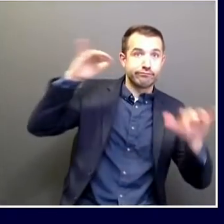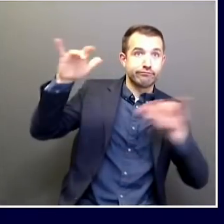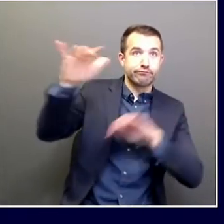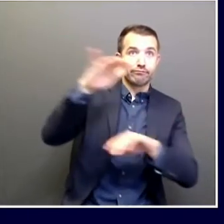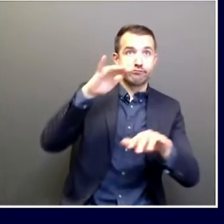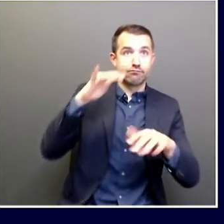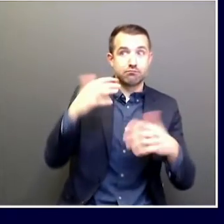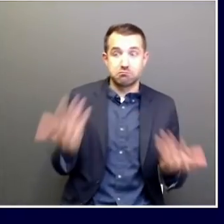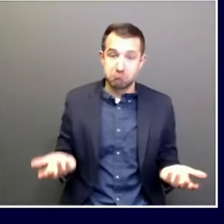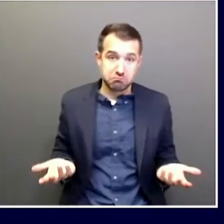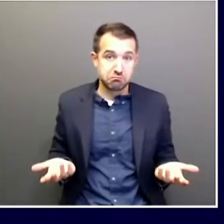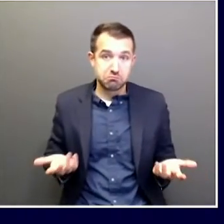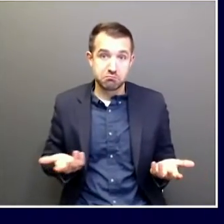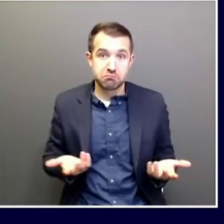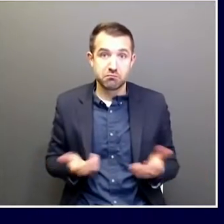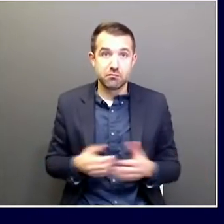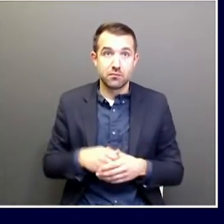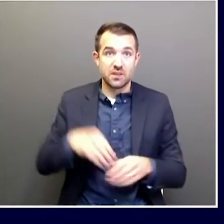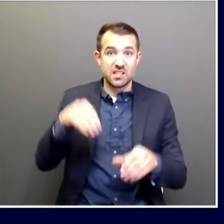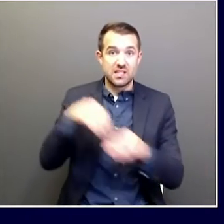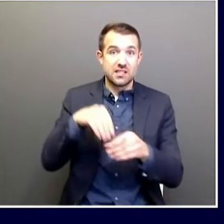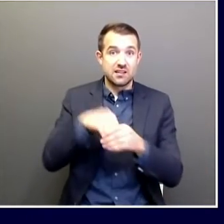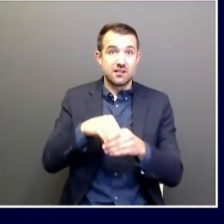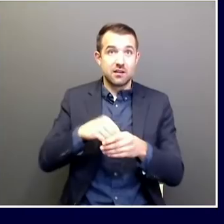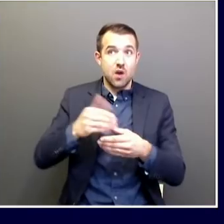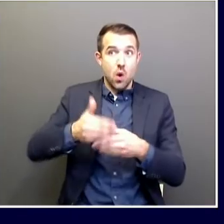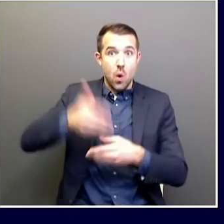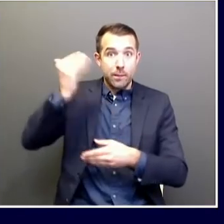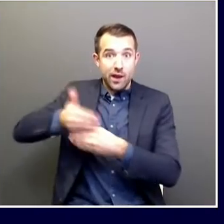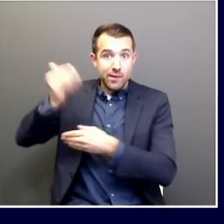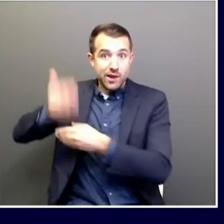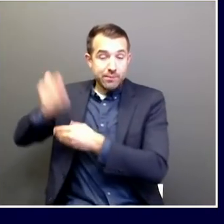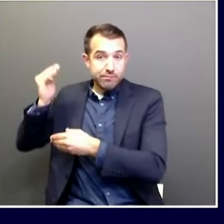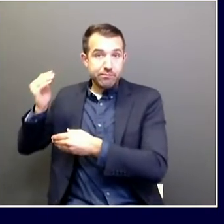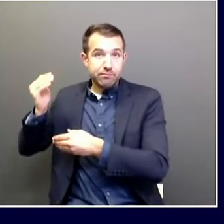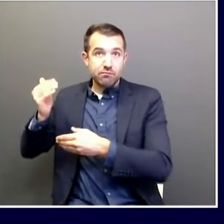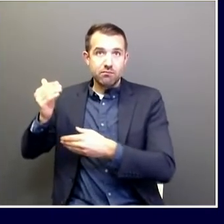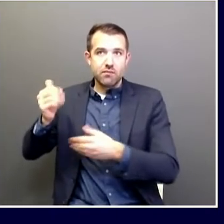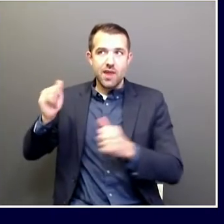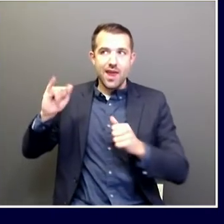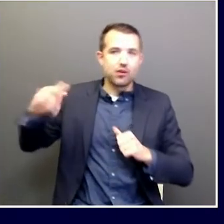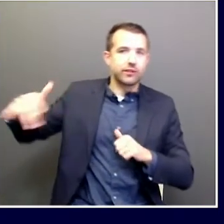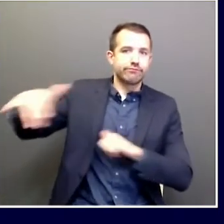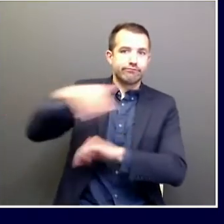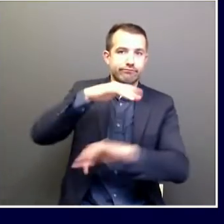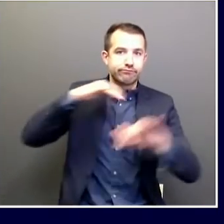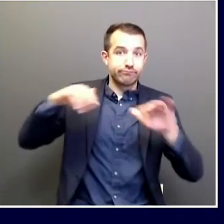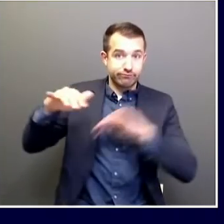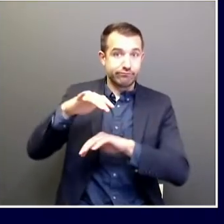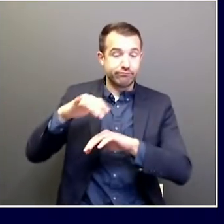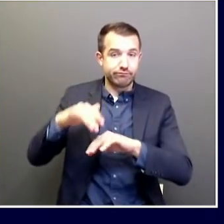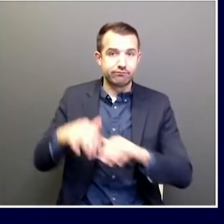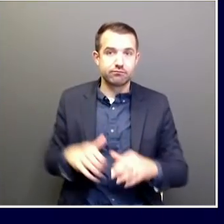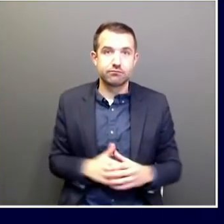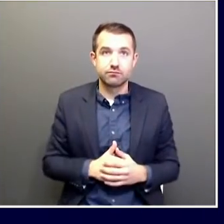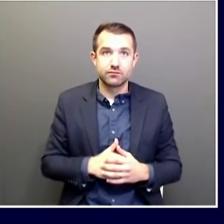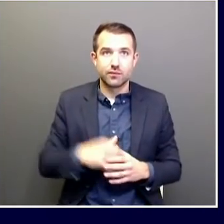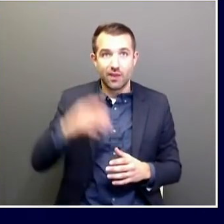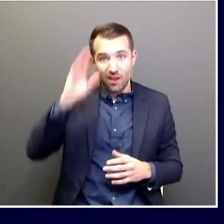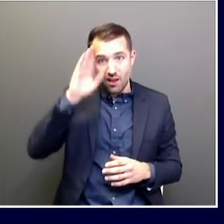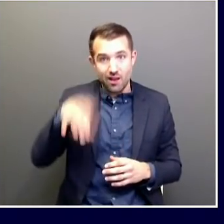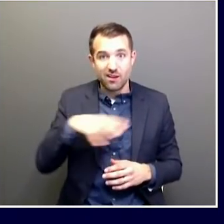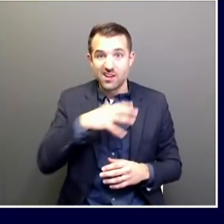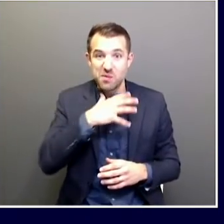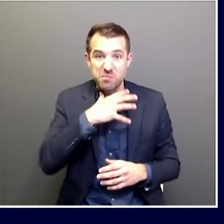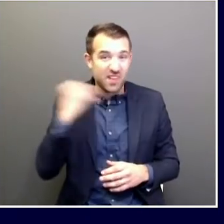and create more ventilation and circulation. And finally, though no one likes to do it, wearing a mask might make